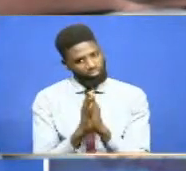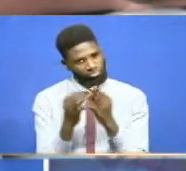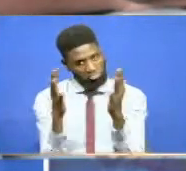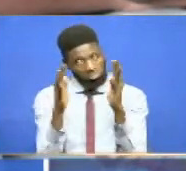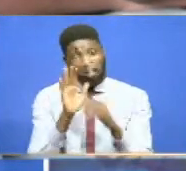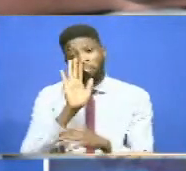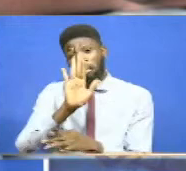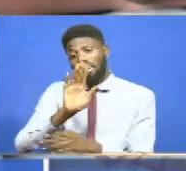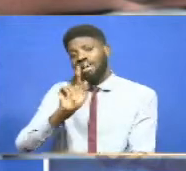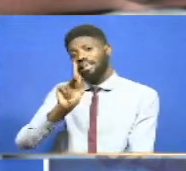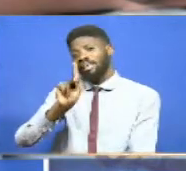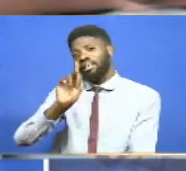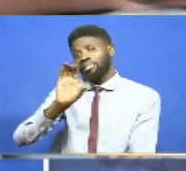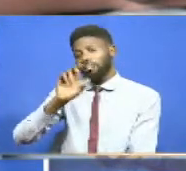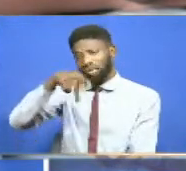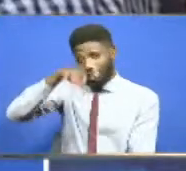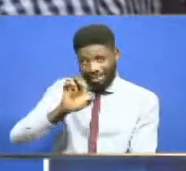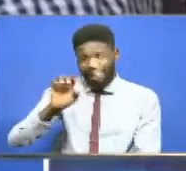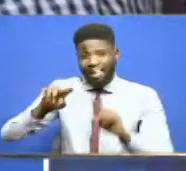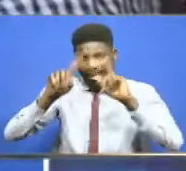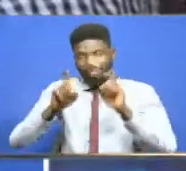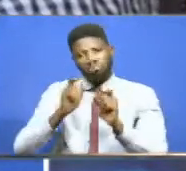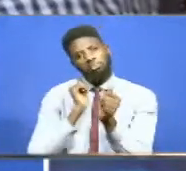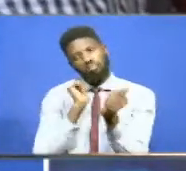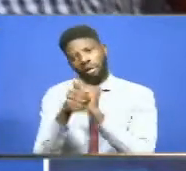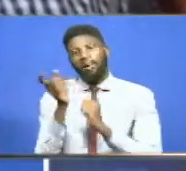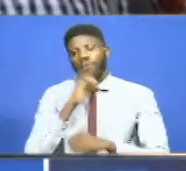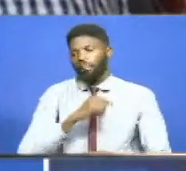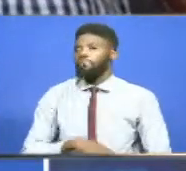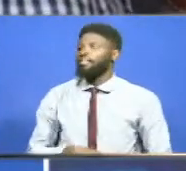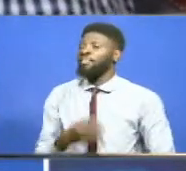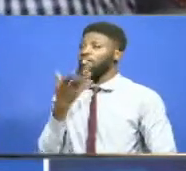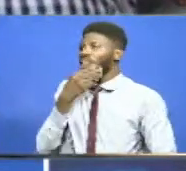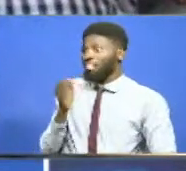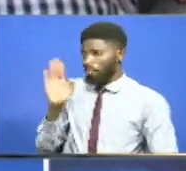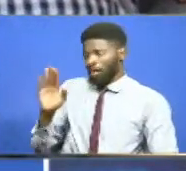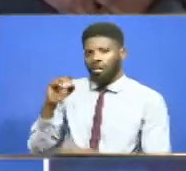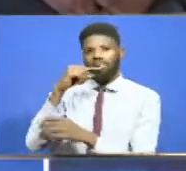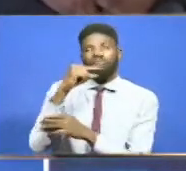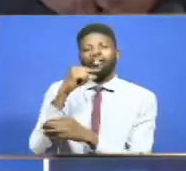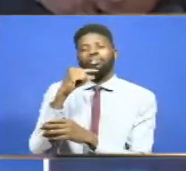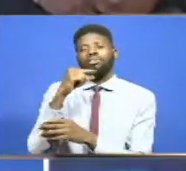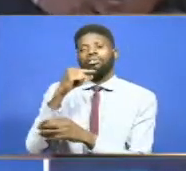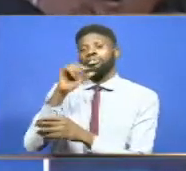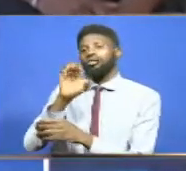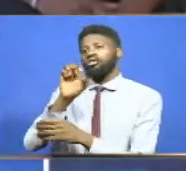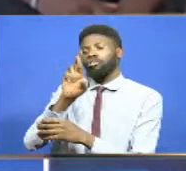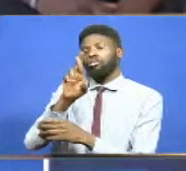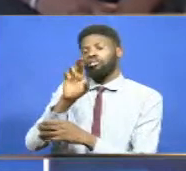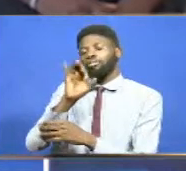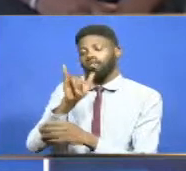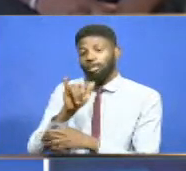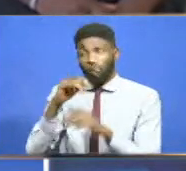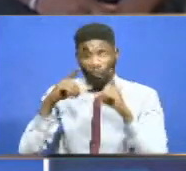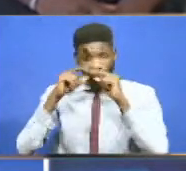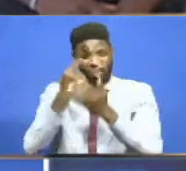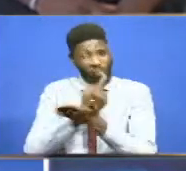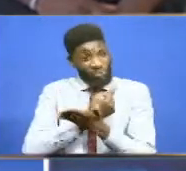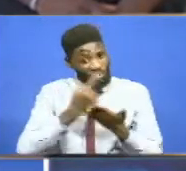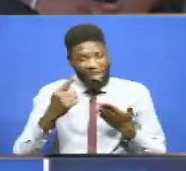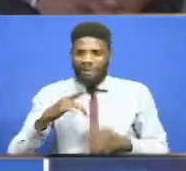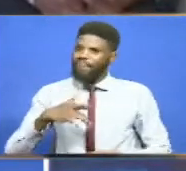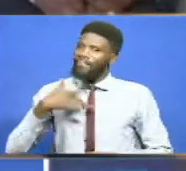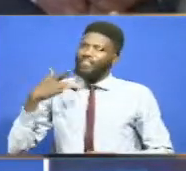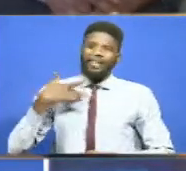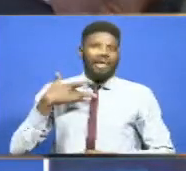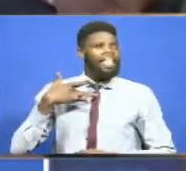your KCP exams. Baba yao Geoffrey na Machanja alisema wiki hii imekuwa yenye hisia